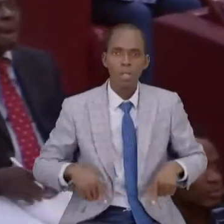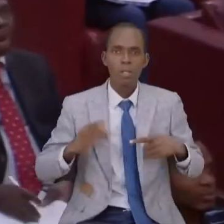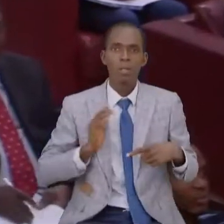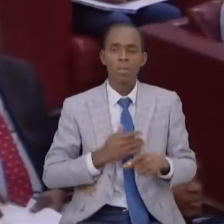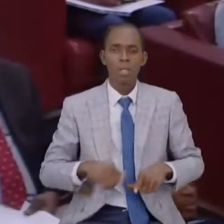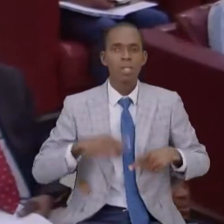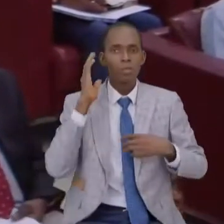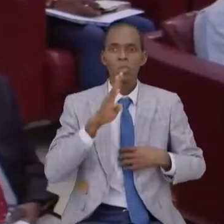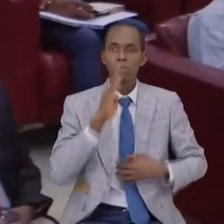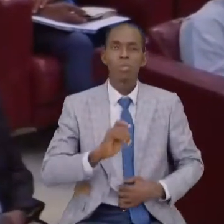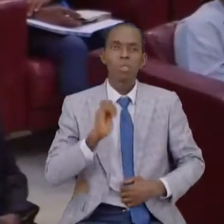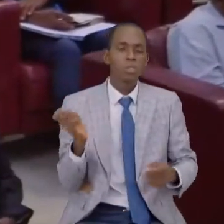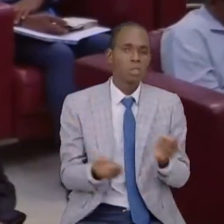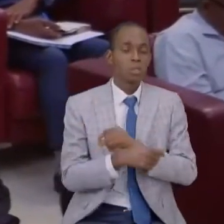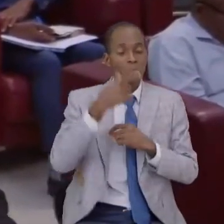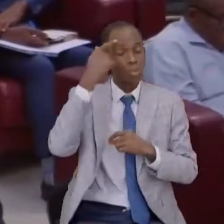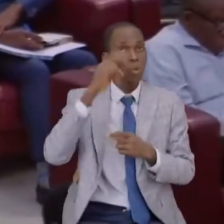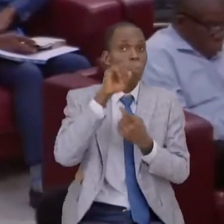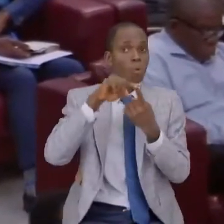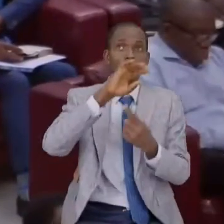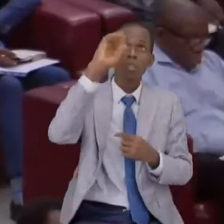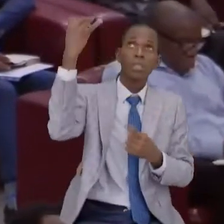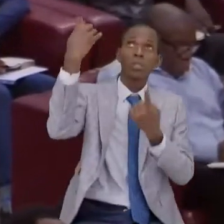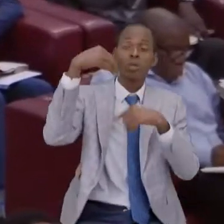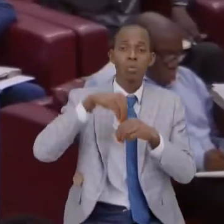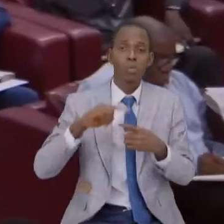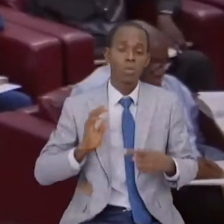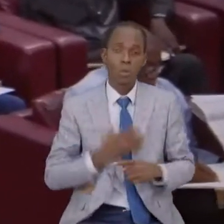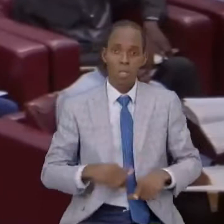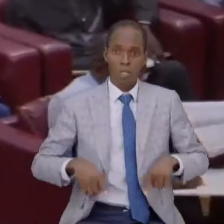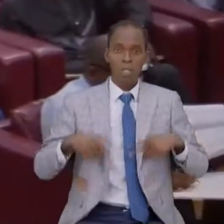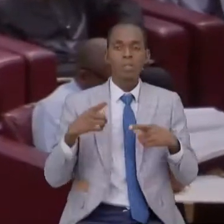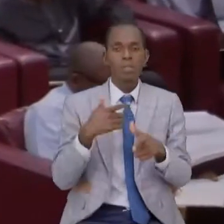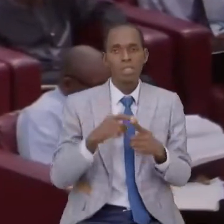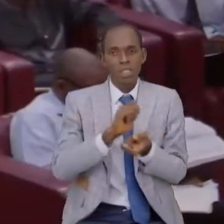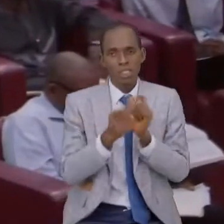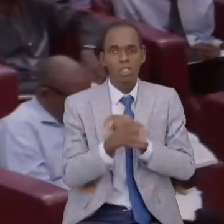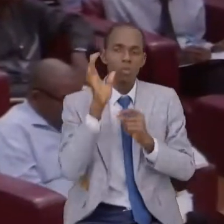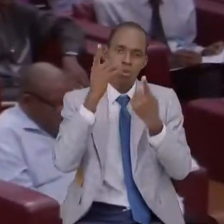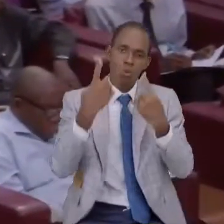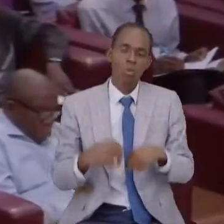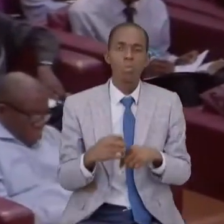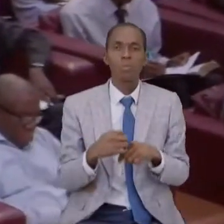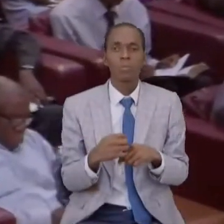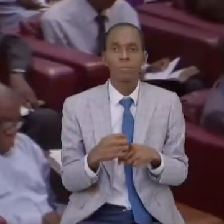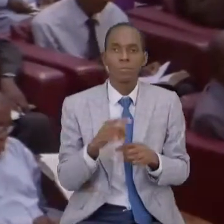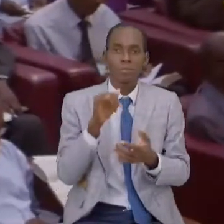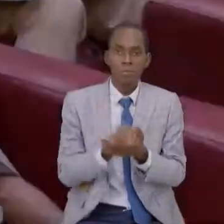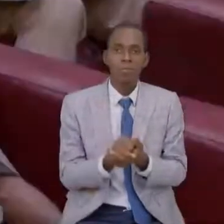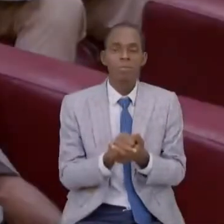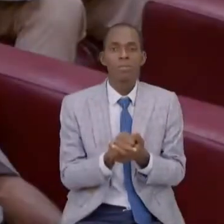will be transformed. Because when grace comes into our lives, a change will come, a transformation will come.